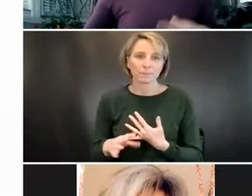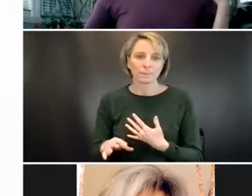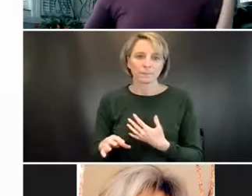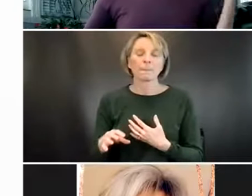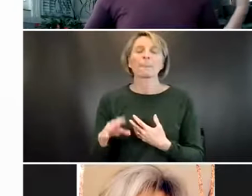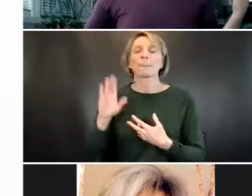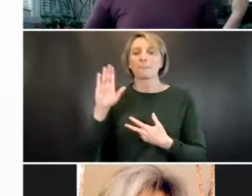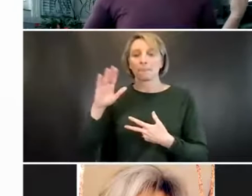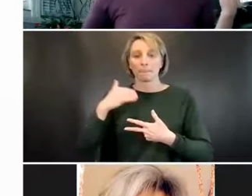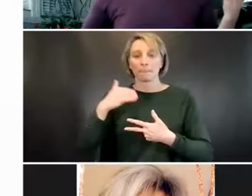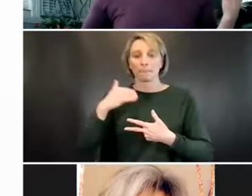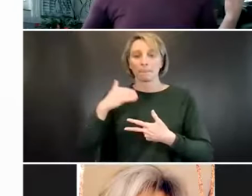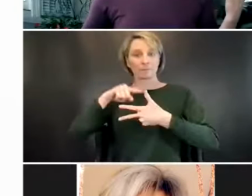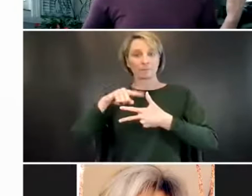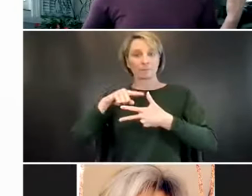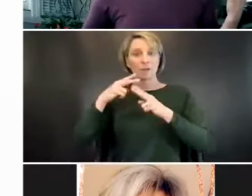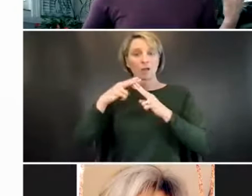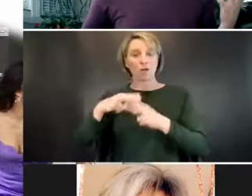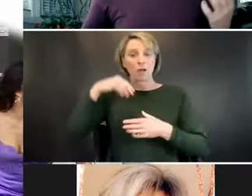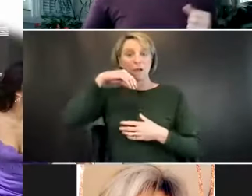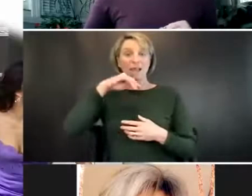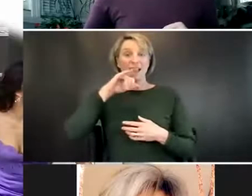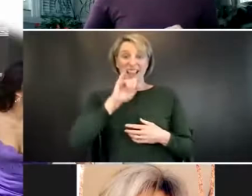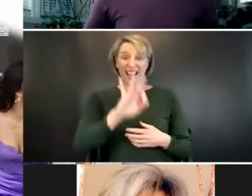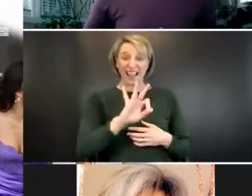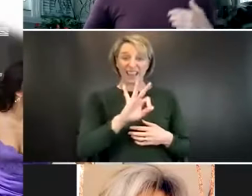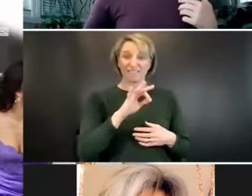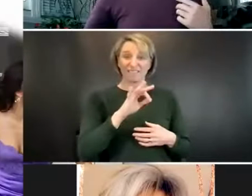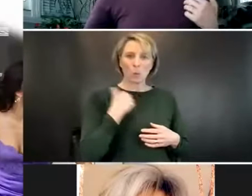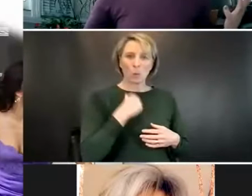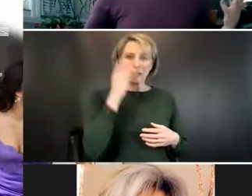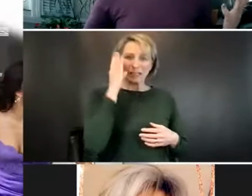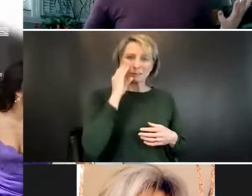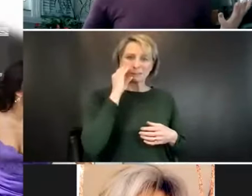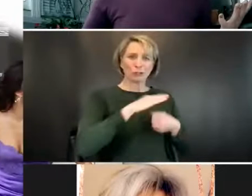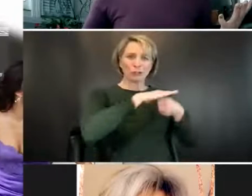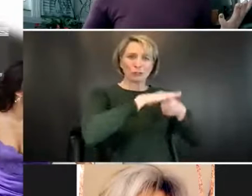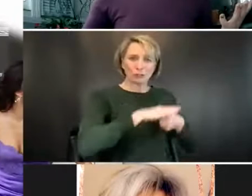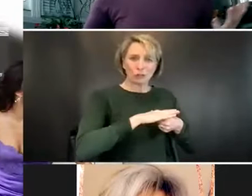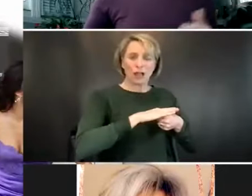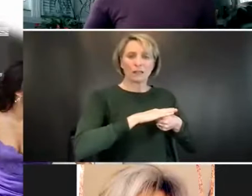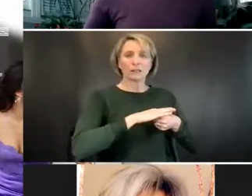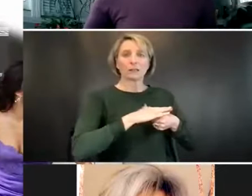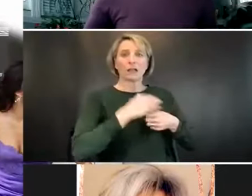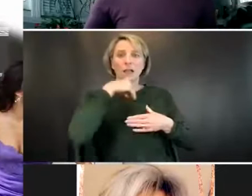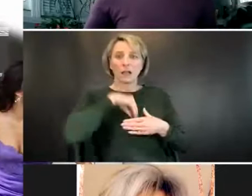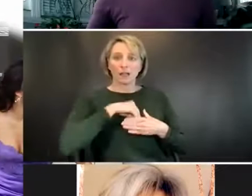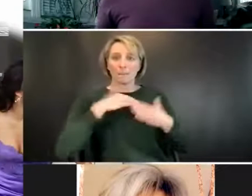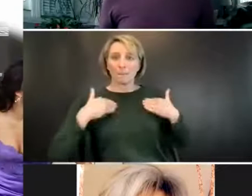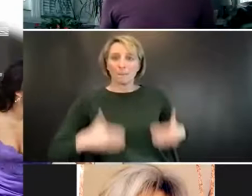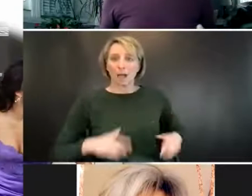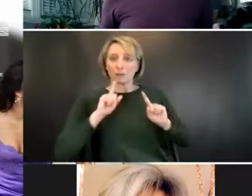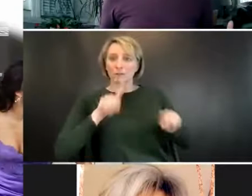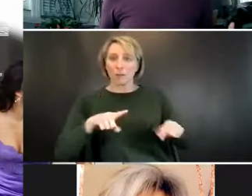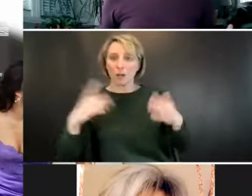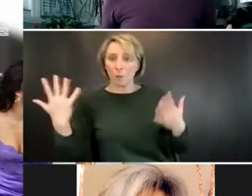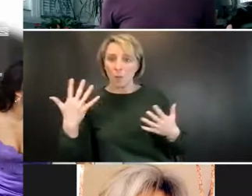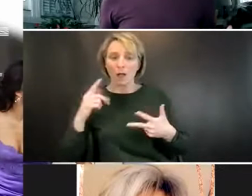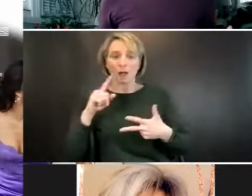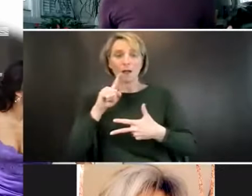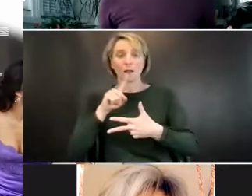So we've got the fight response. We've got the flight response. And finally, the